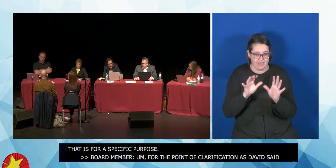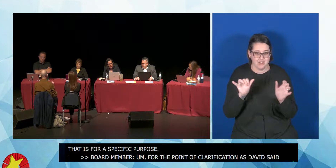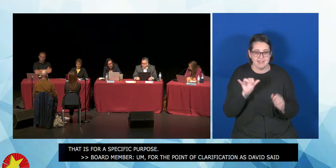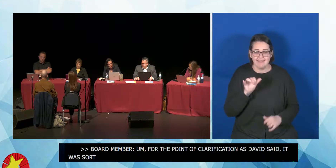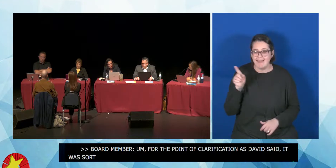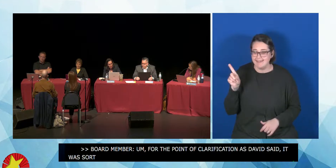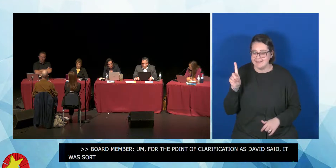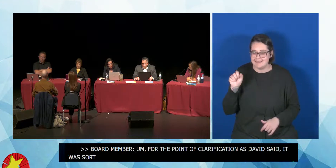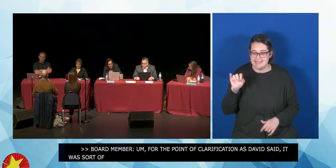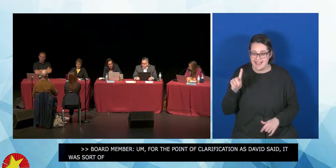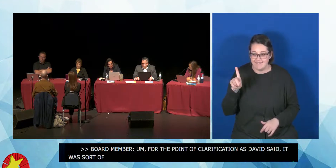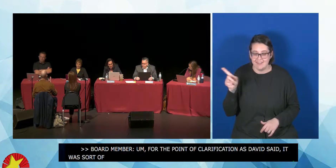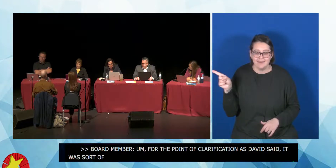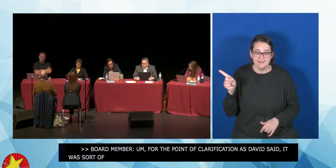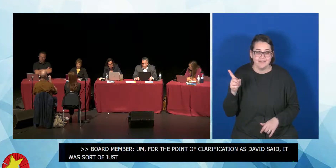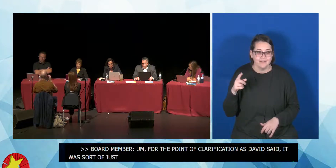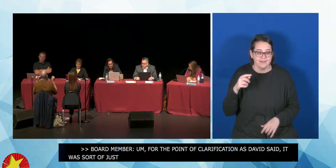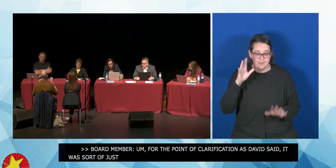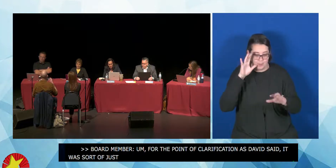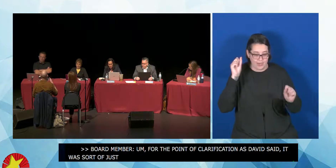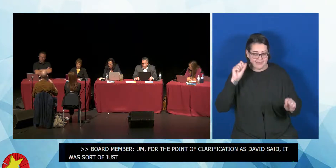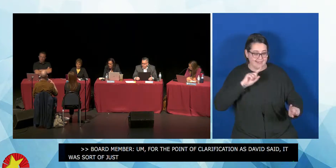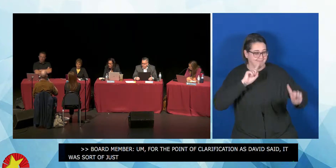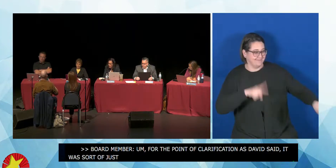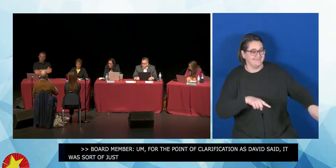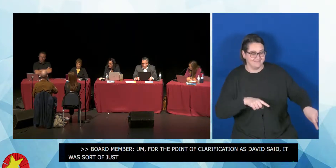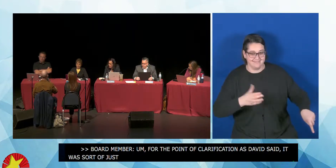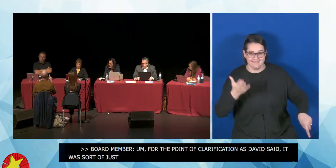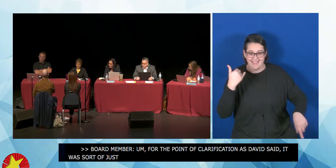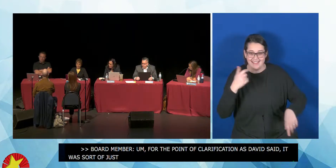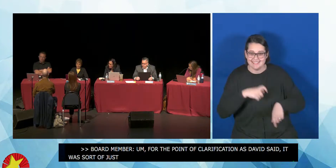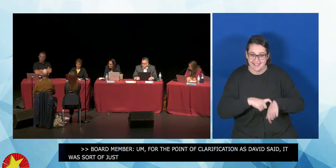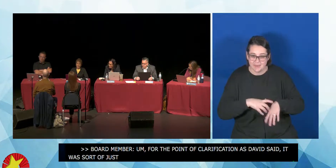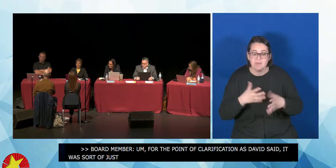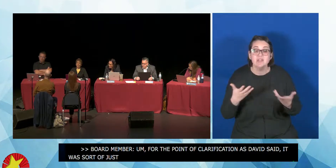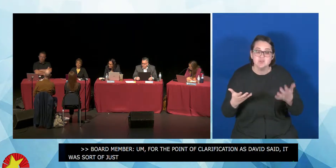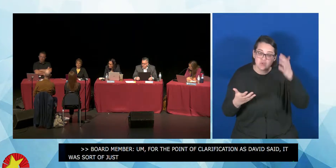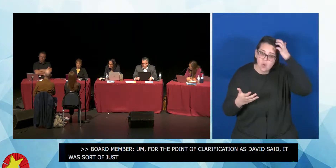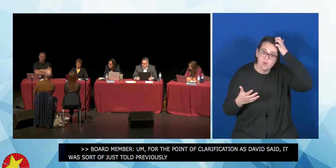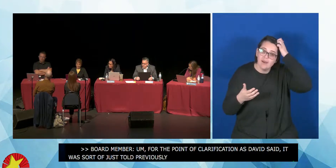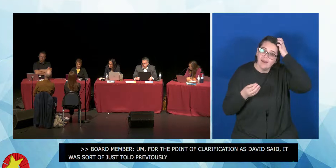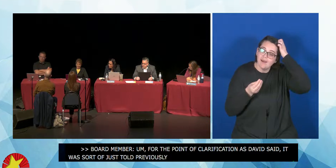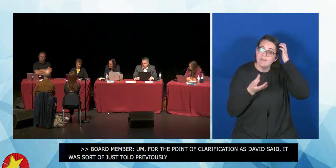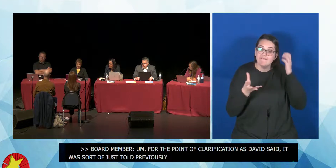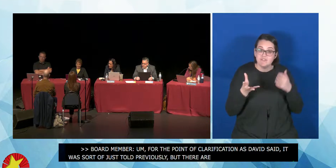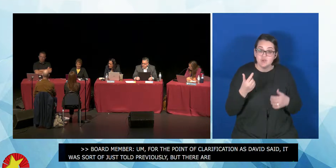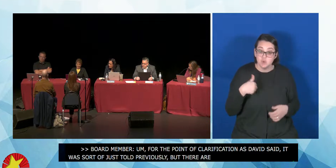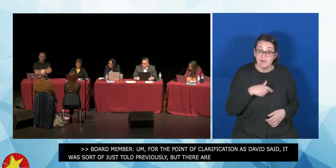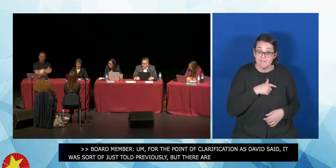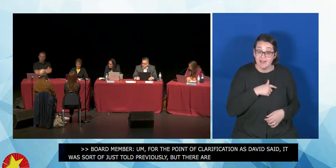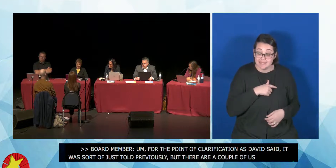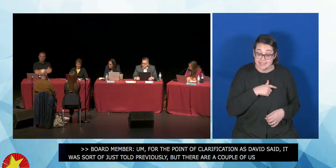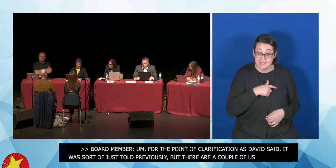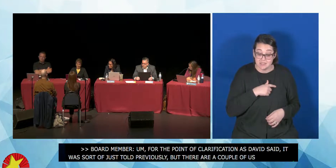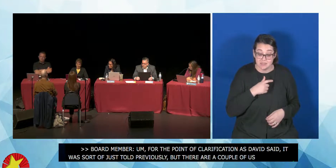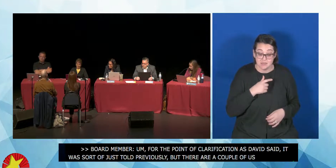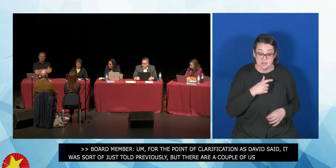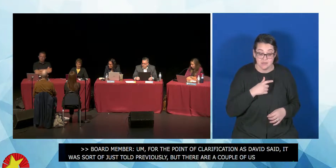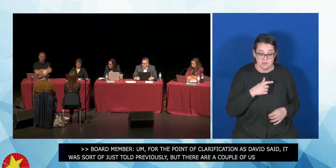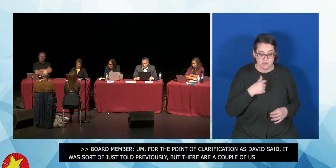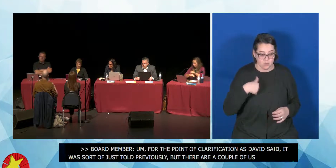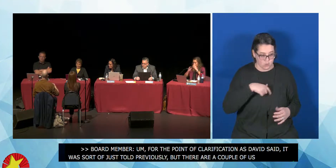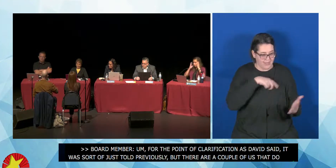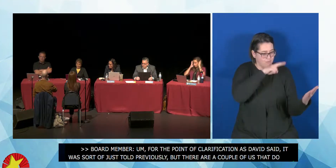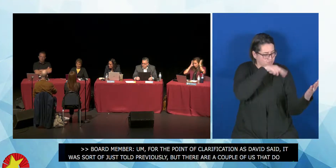voluntold previously, but there are a couple of us that do do read-throughs